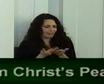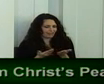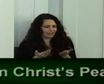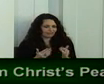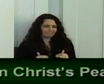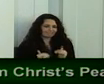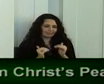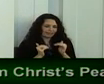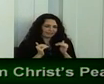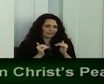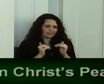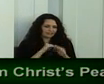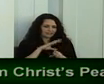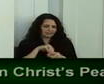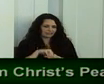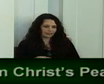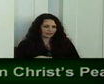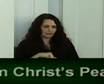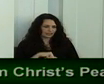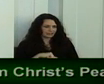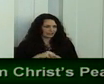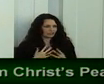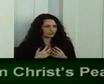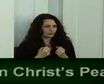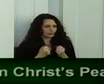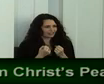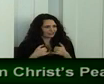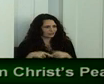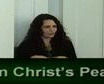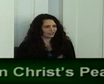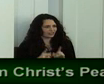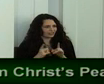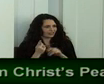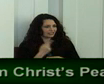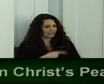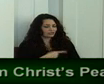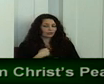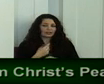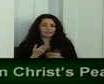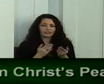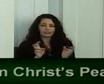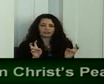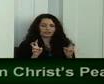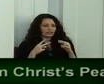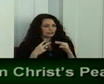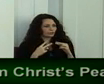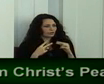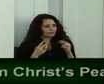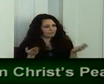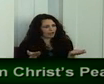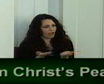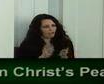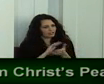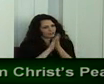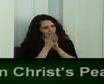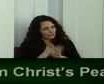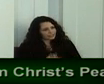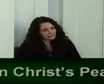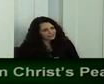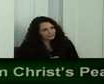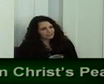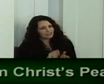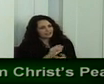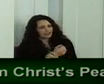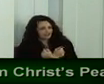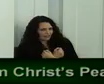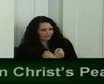and embodies us and strengthens us for the journey. So can I invite you now to turn to one another and offer a sign of peace, a sign of welcome as we